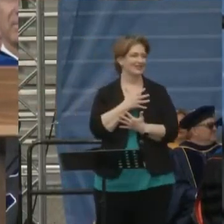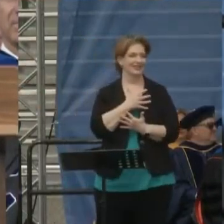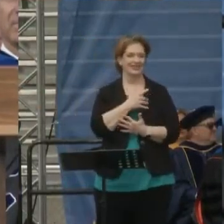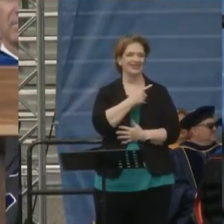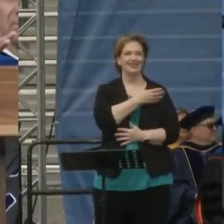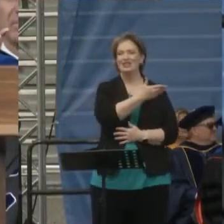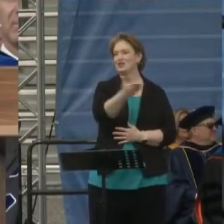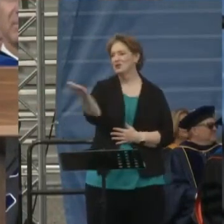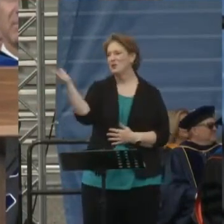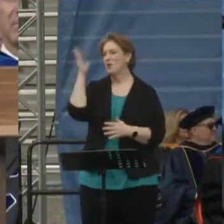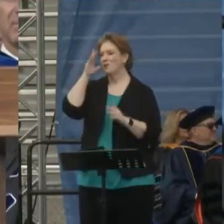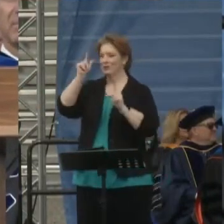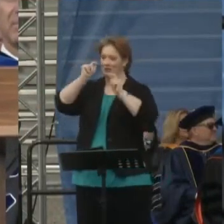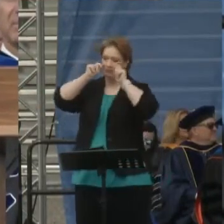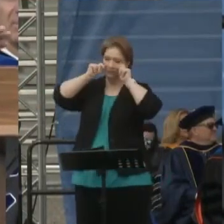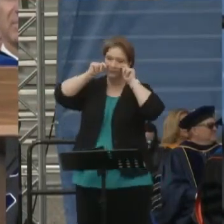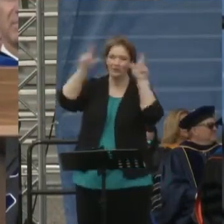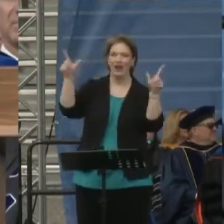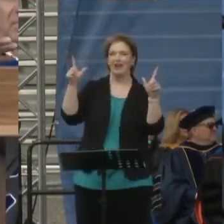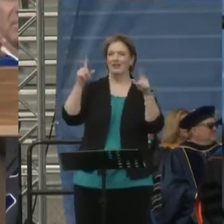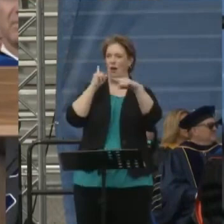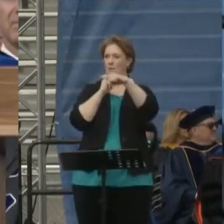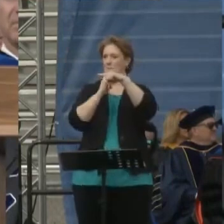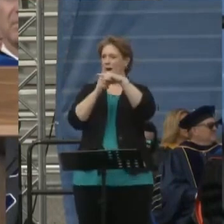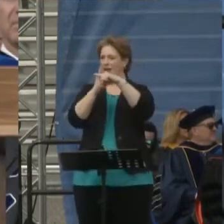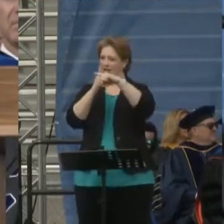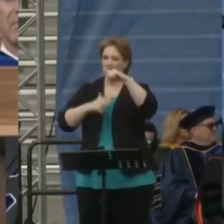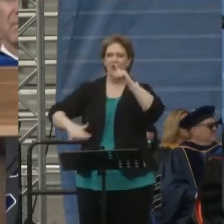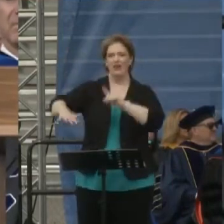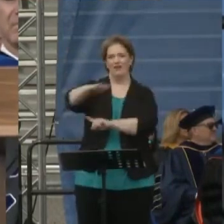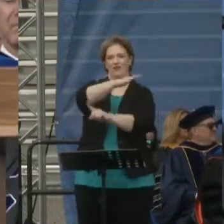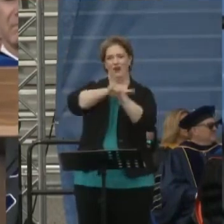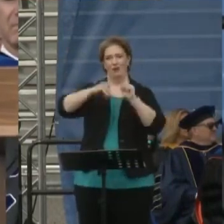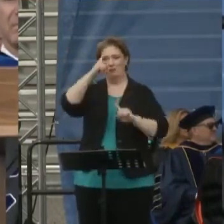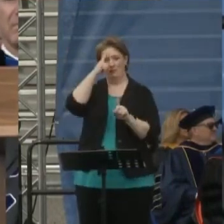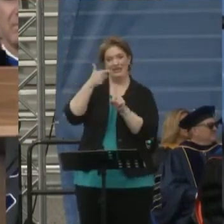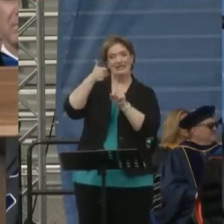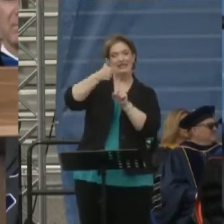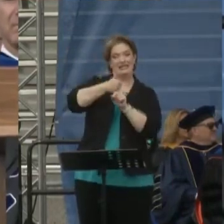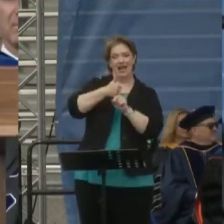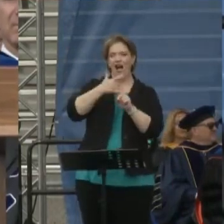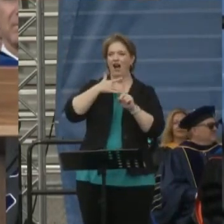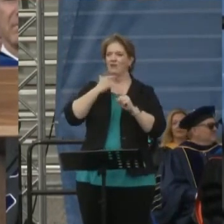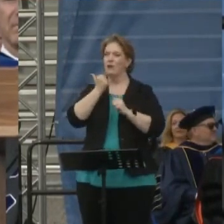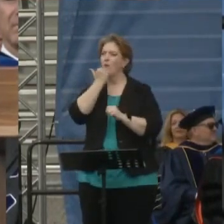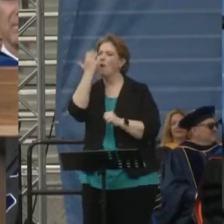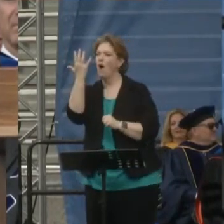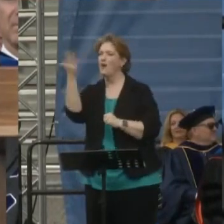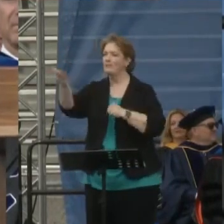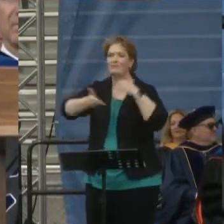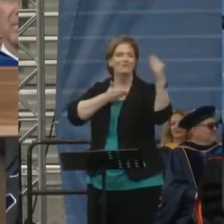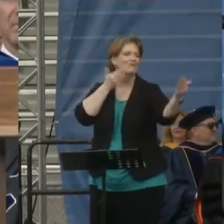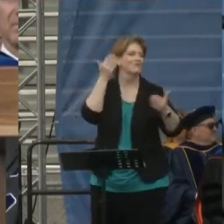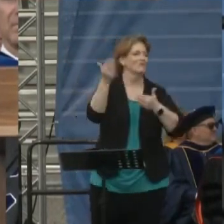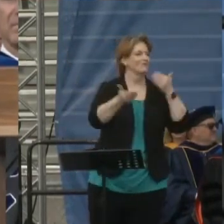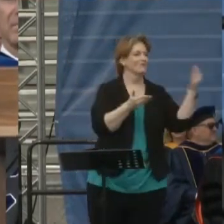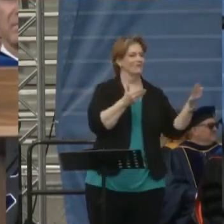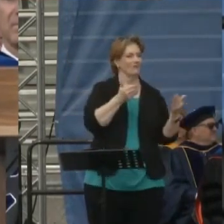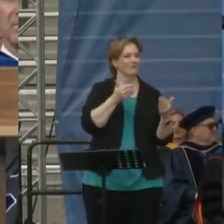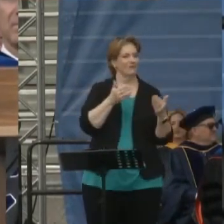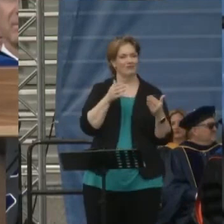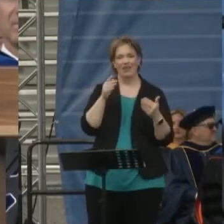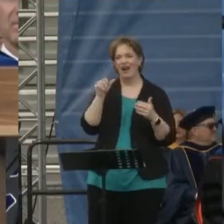positive waves that you can create simply by being a welcoming voice in a world that is too often so quick to judge